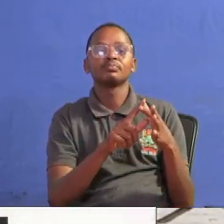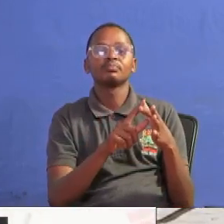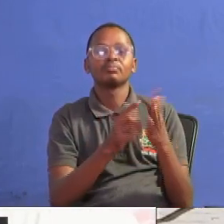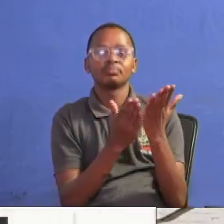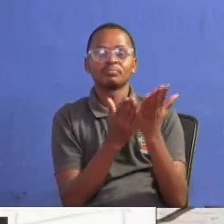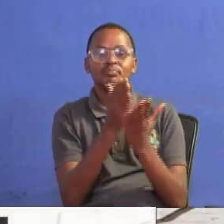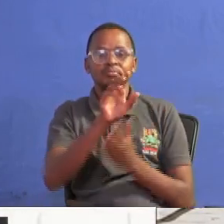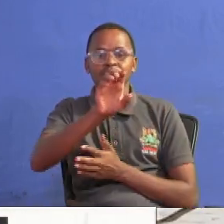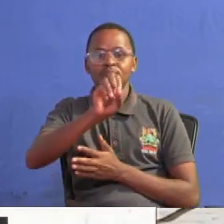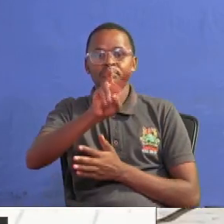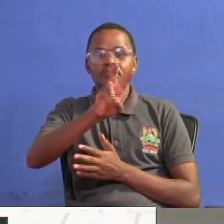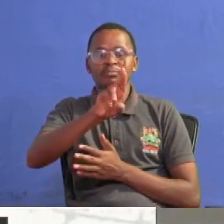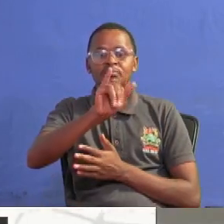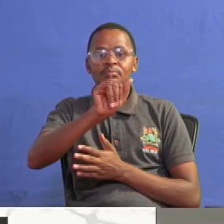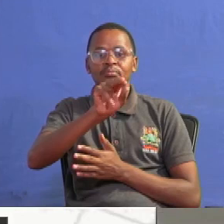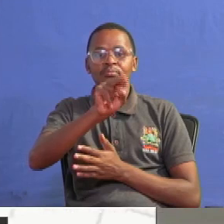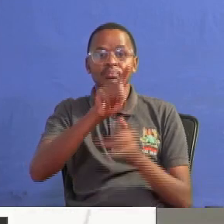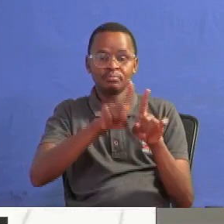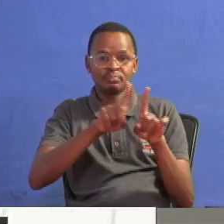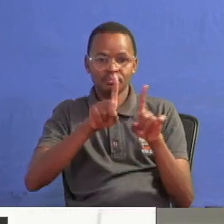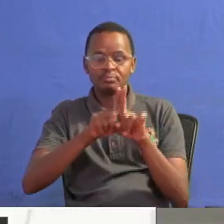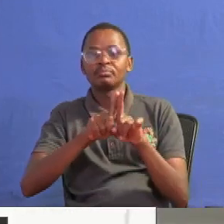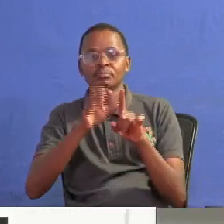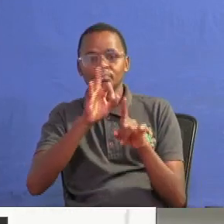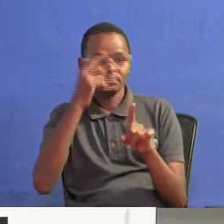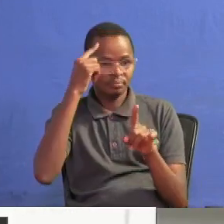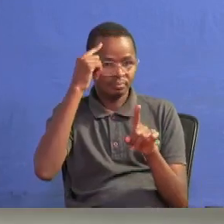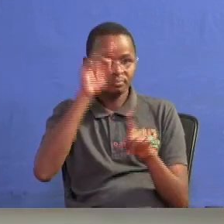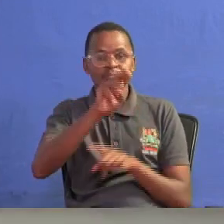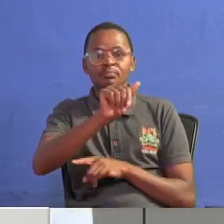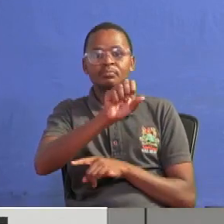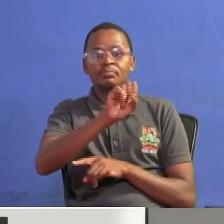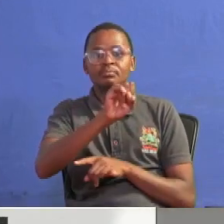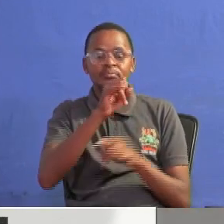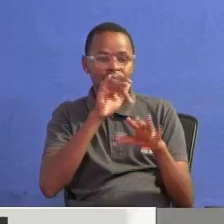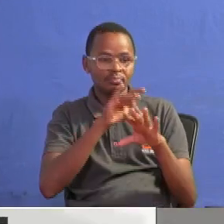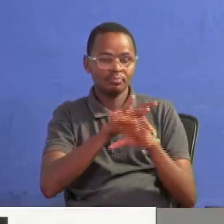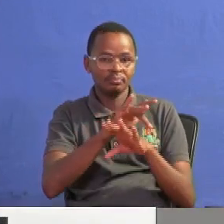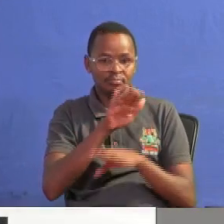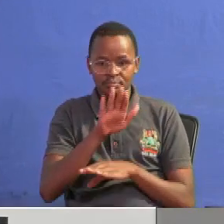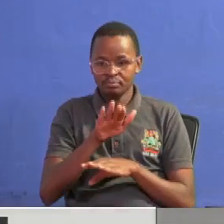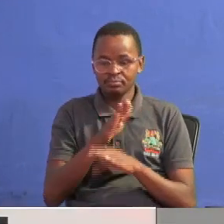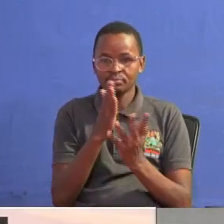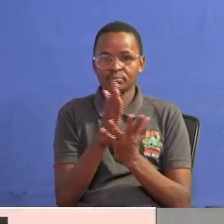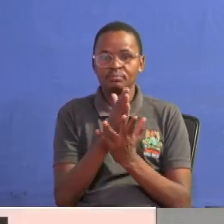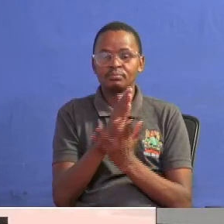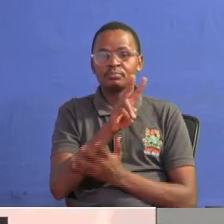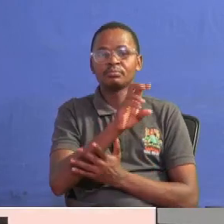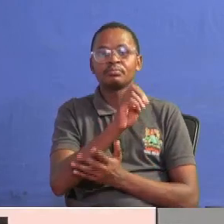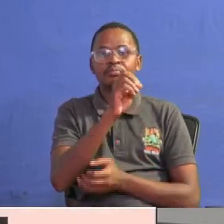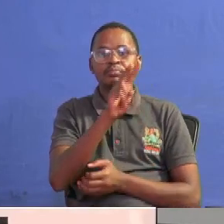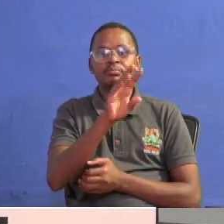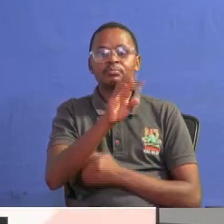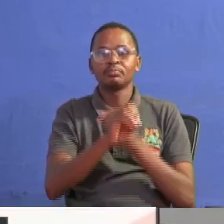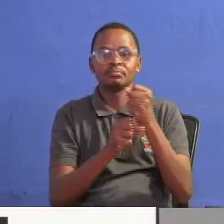of the ovaries of a woman. They are also called cystic ovarian mass. This condition affects women between 20 to 40 years